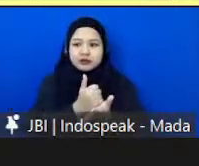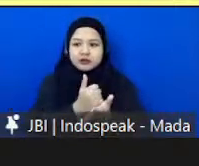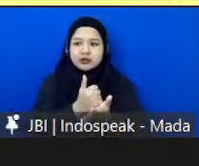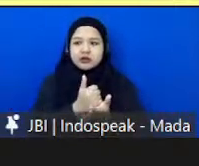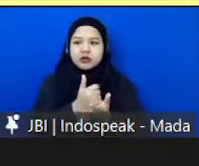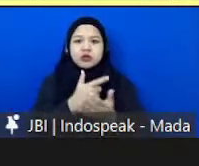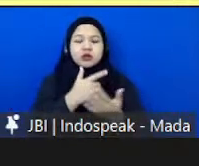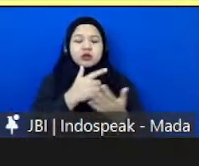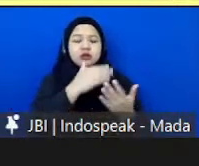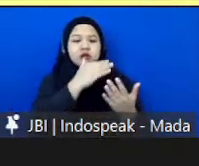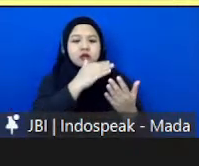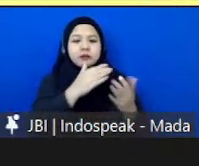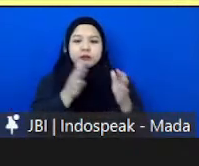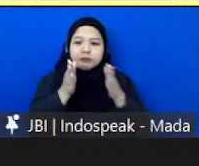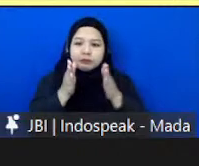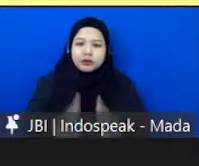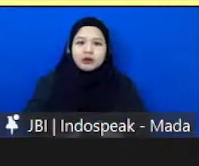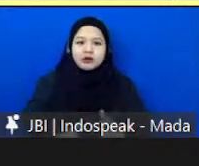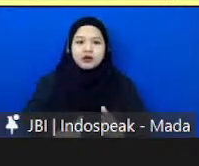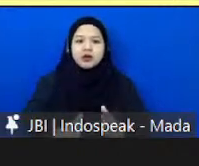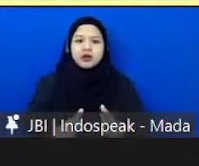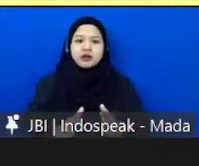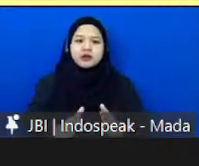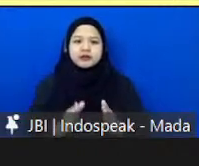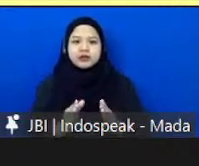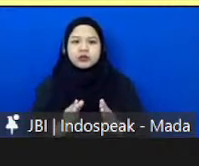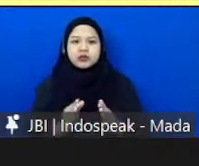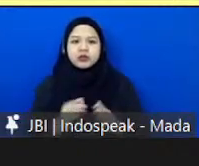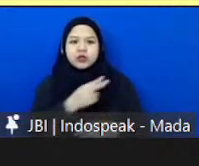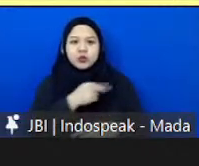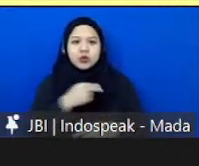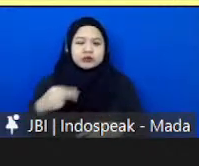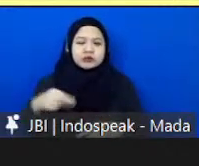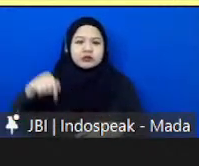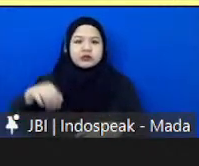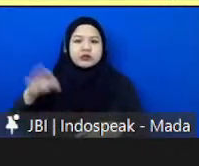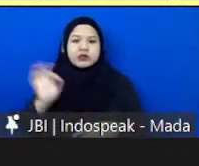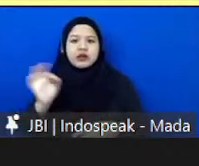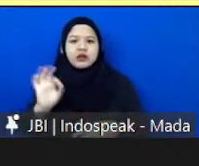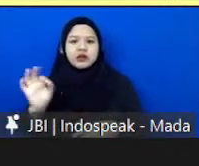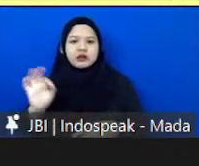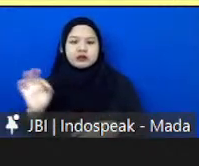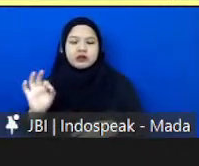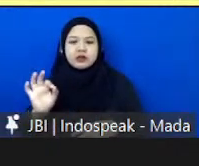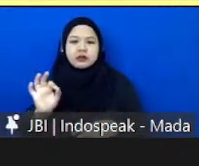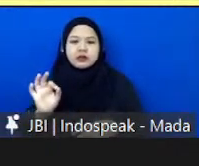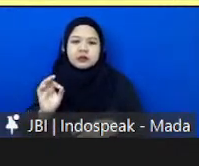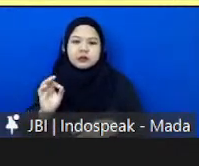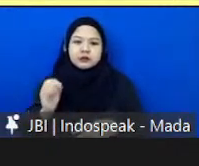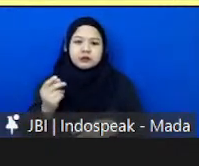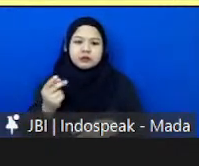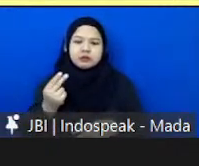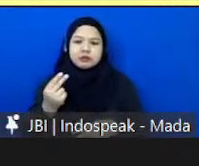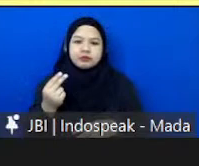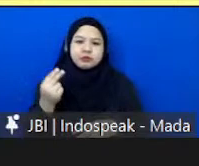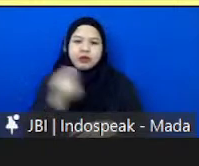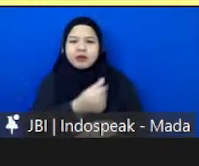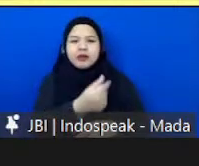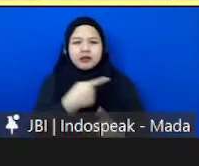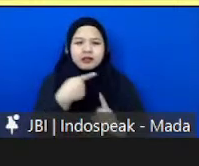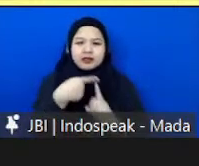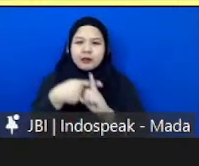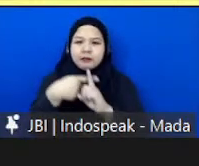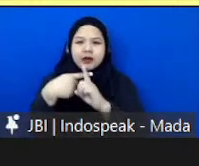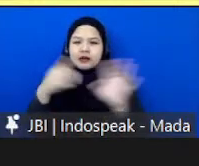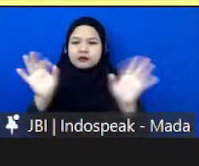rules in the UHC in Indonesia is there's no co-payment. So the member, they don't have to pay additional payment when they